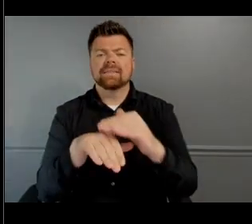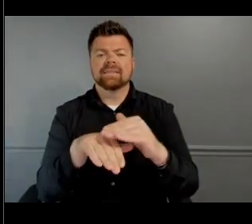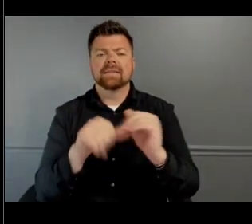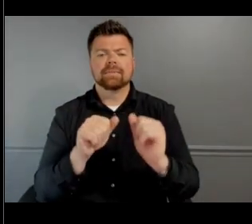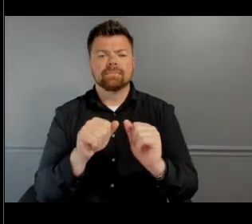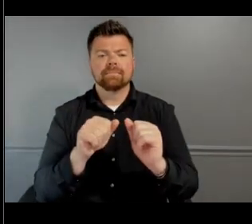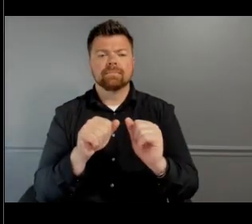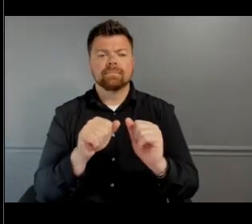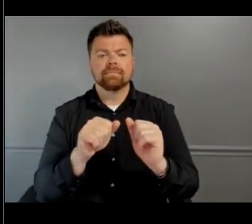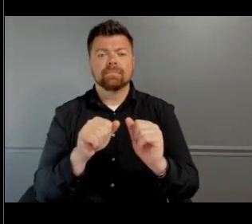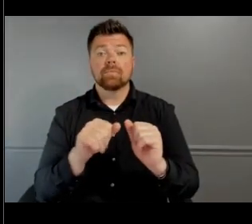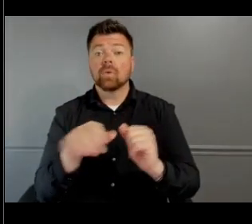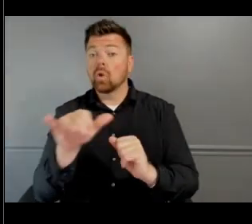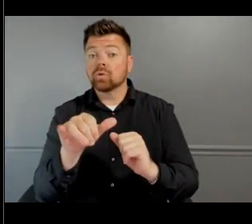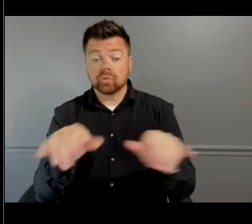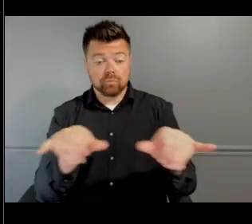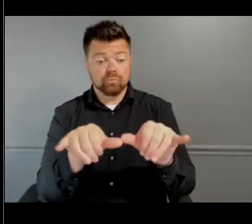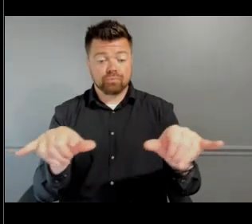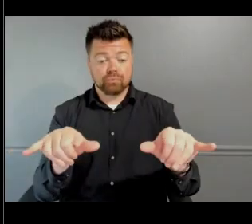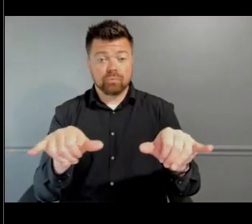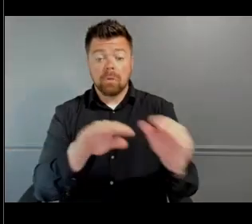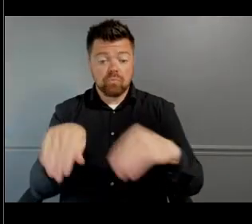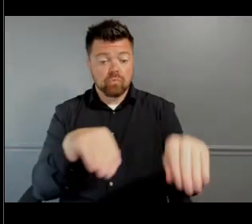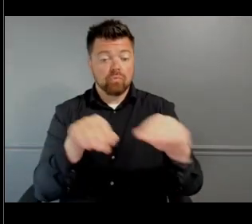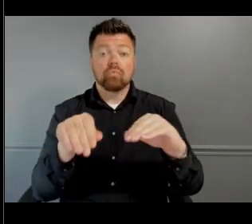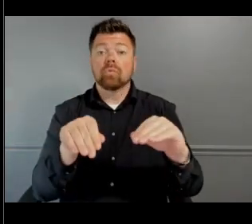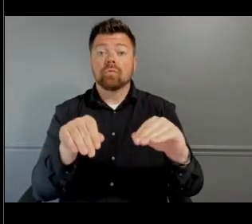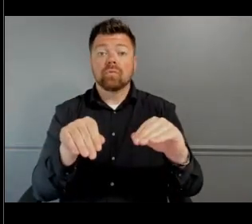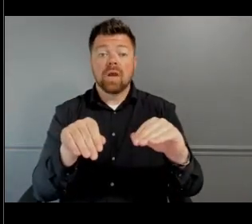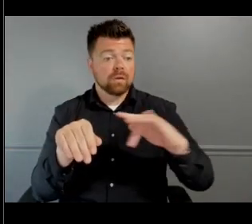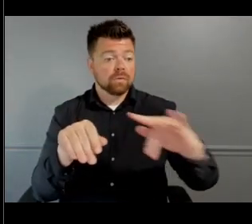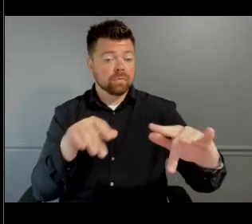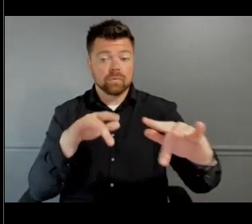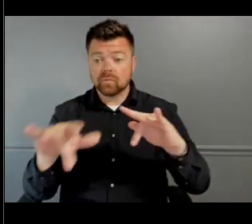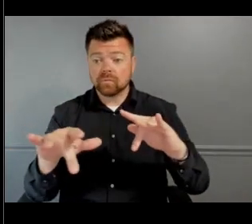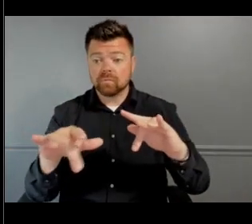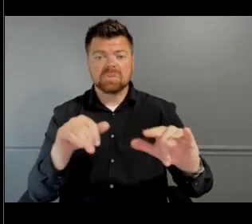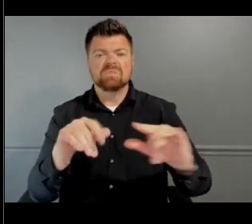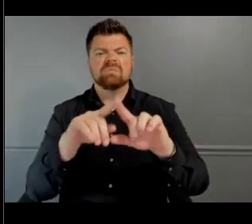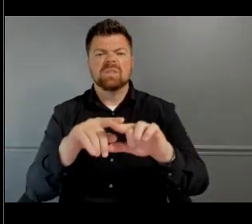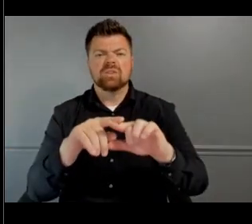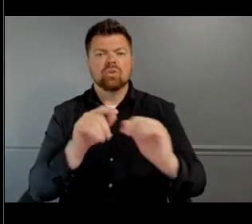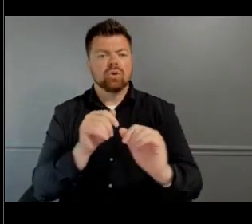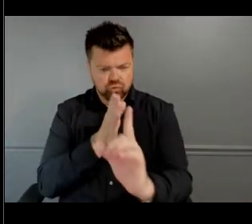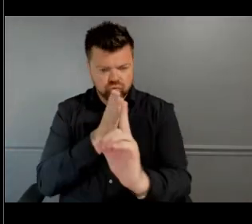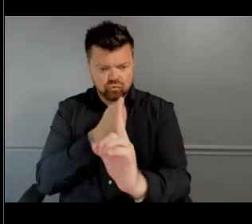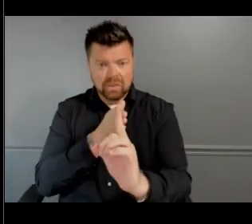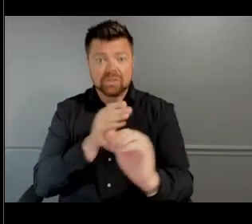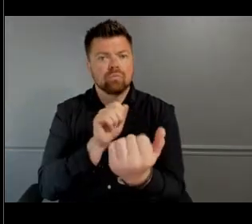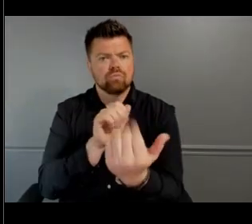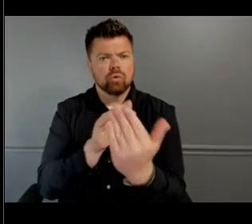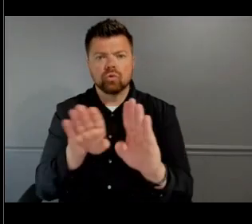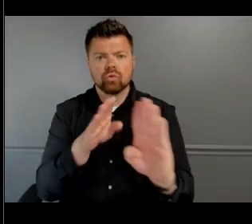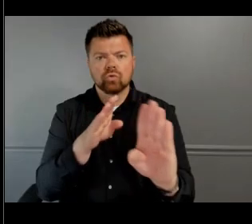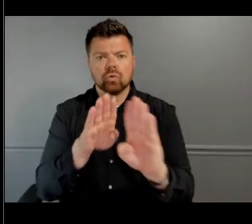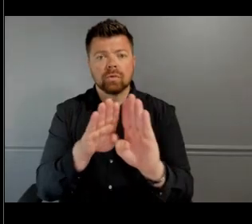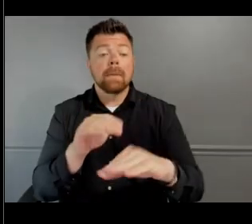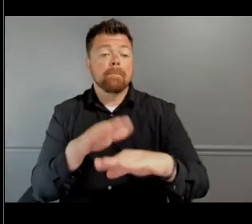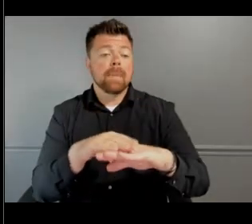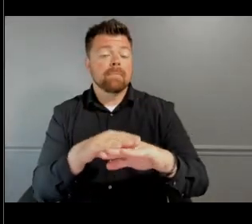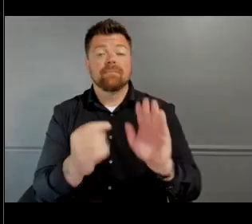Maneuvering clearances depend on the direction of approach to the door. For example, a minimum